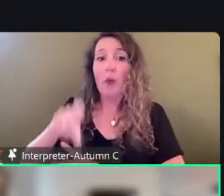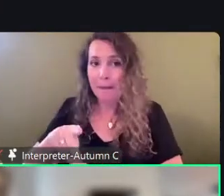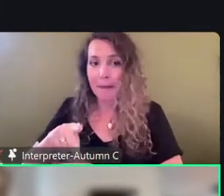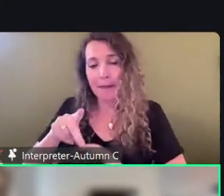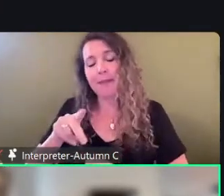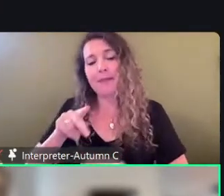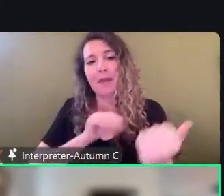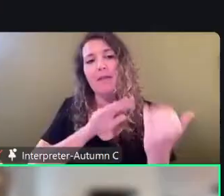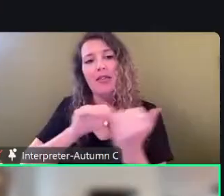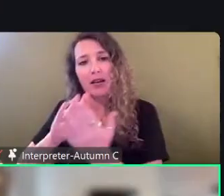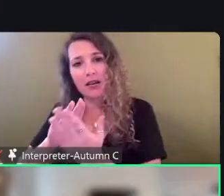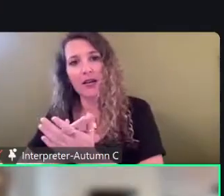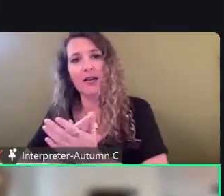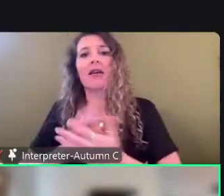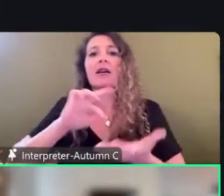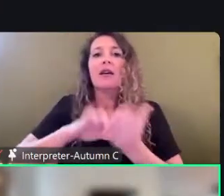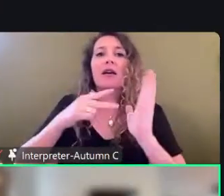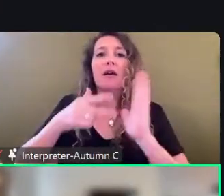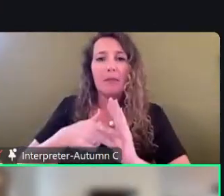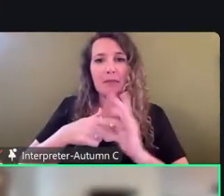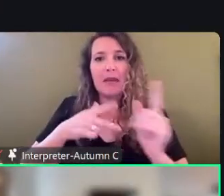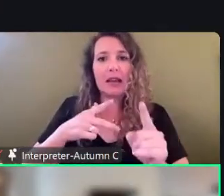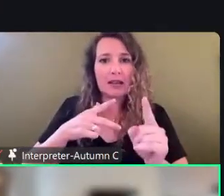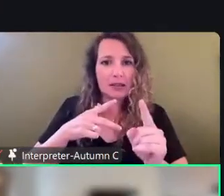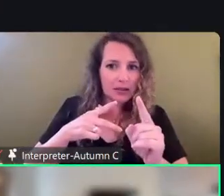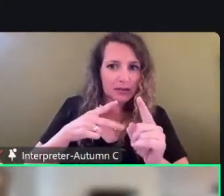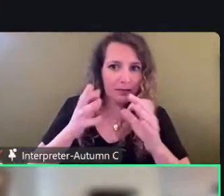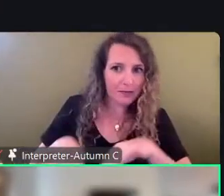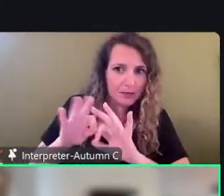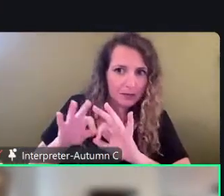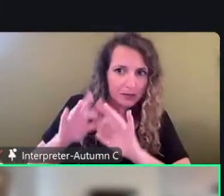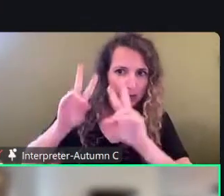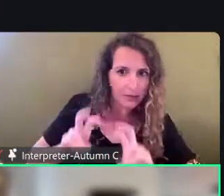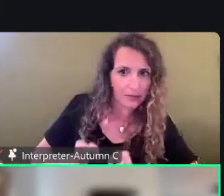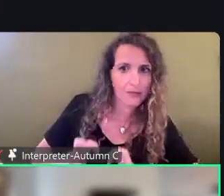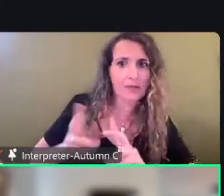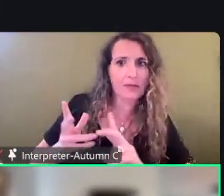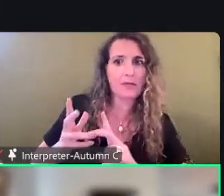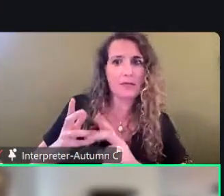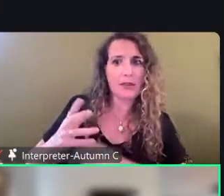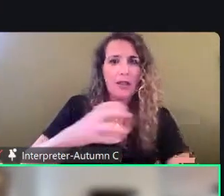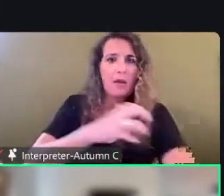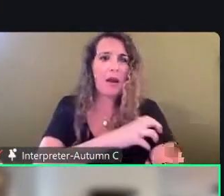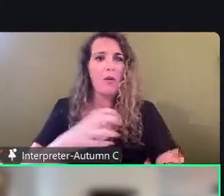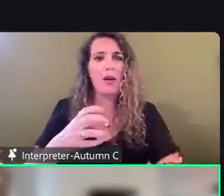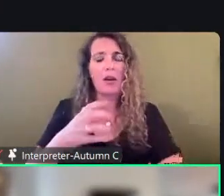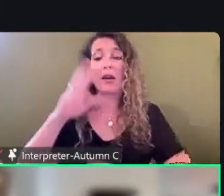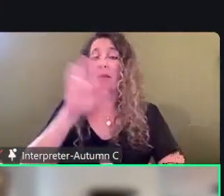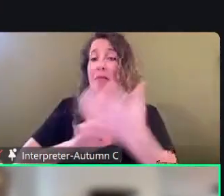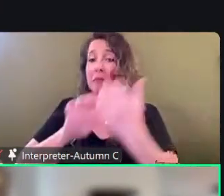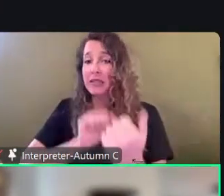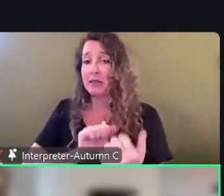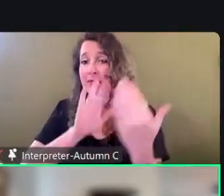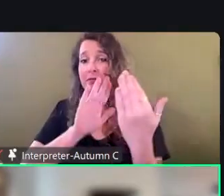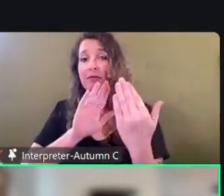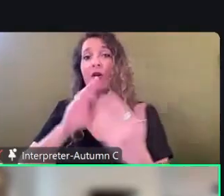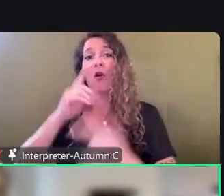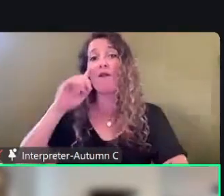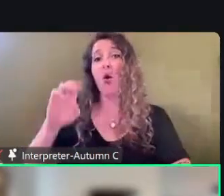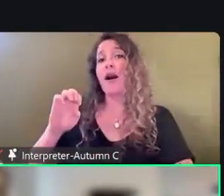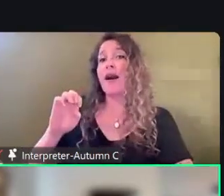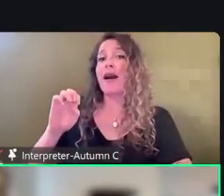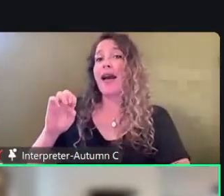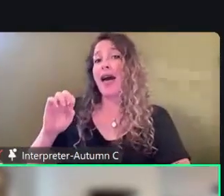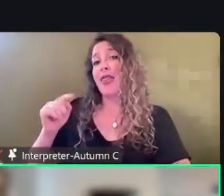and critical analysis of power. I used mixed methods that constellate into ethnographic